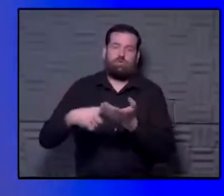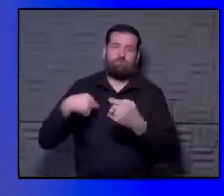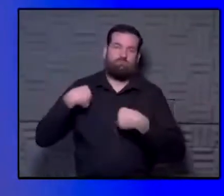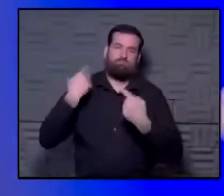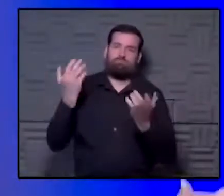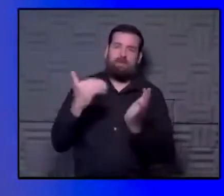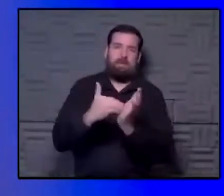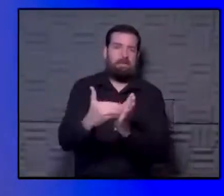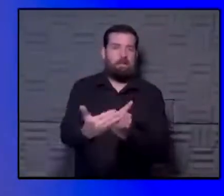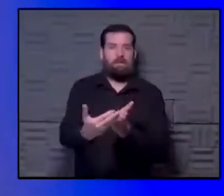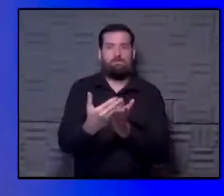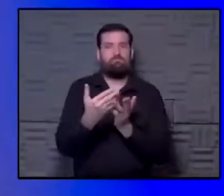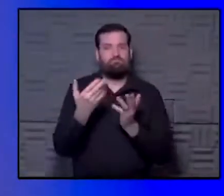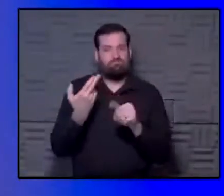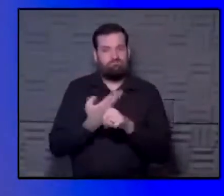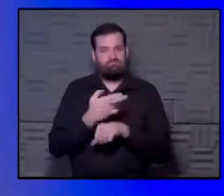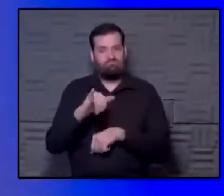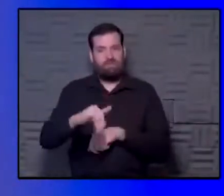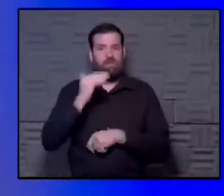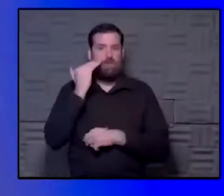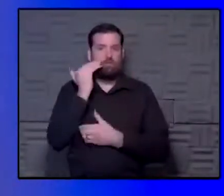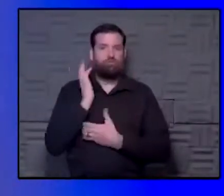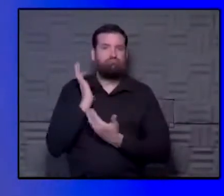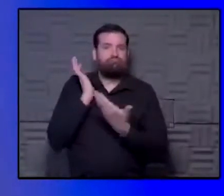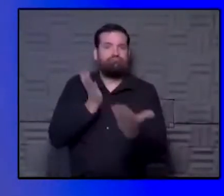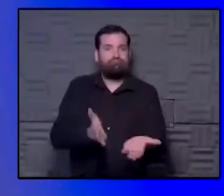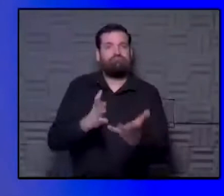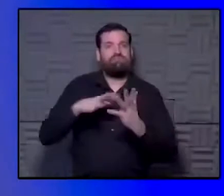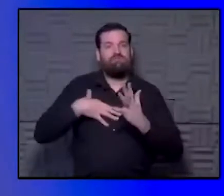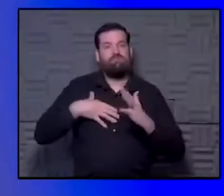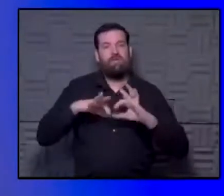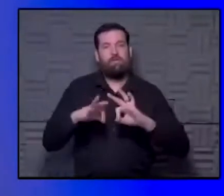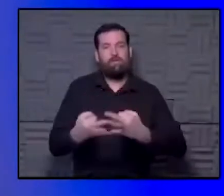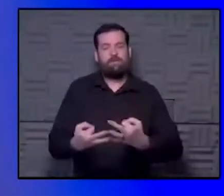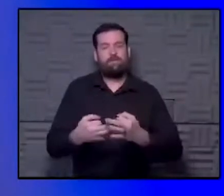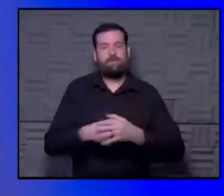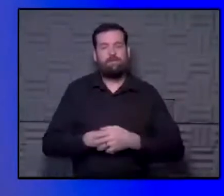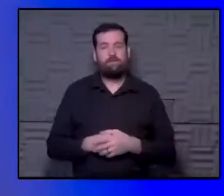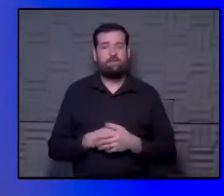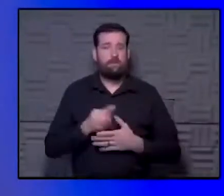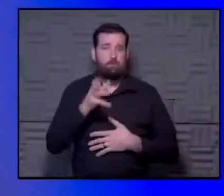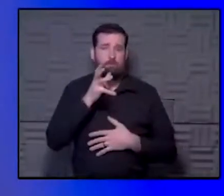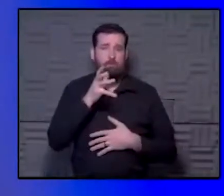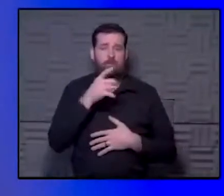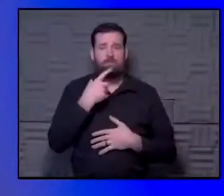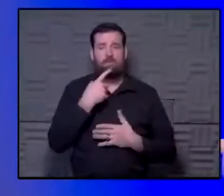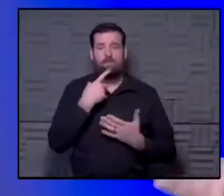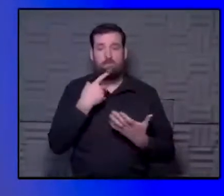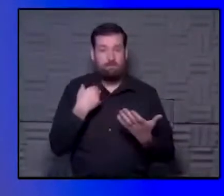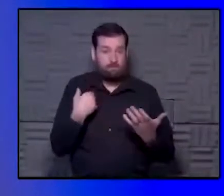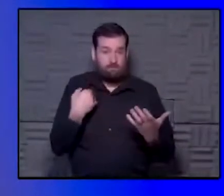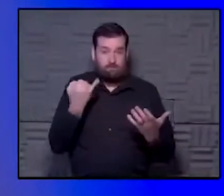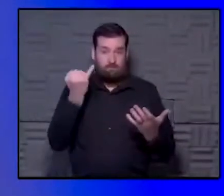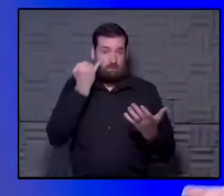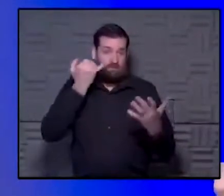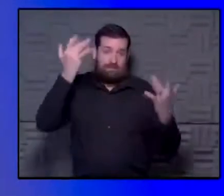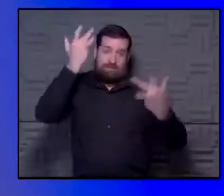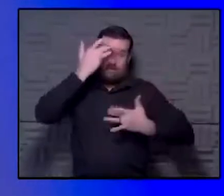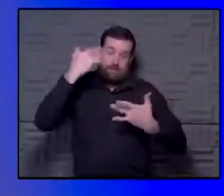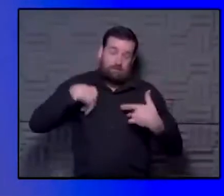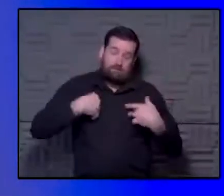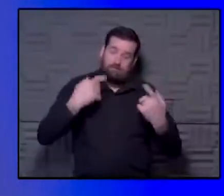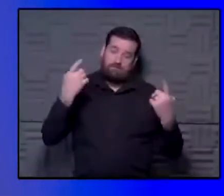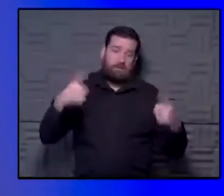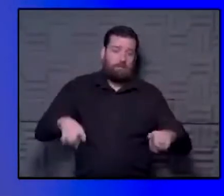time, and I took that knowledge and brought it to my family, and, my mom said, if I'm going to get it, I'm going to get it. But I